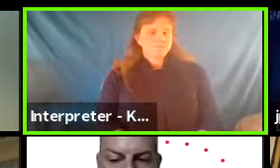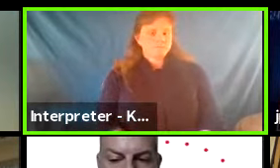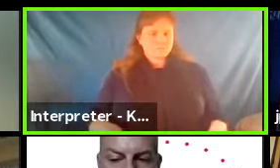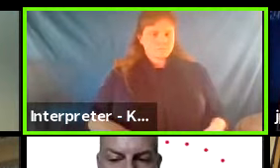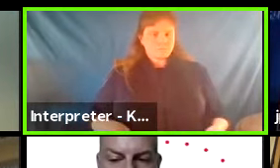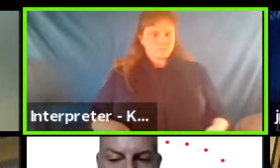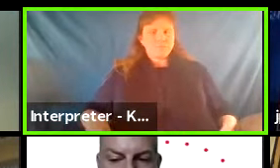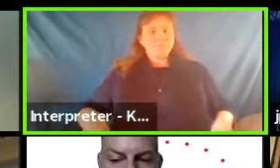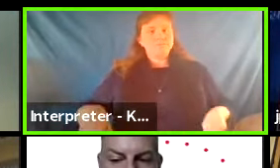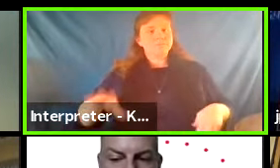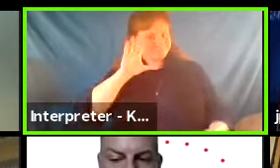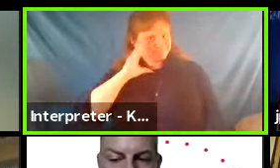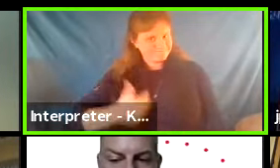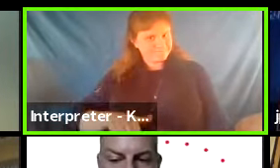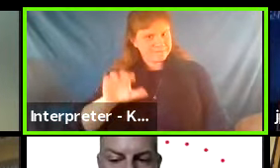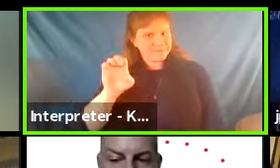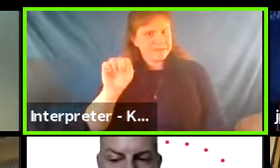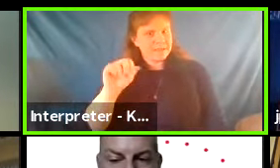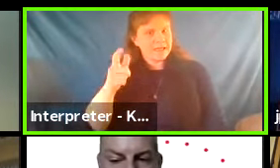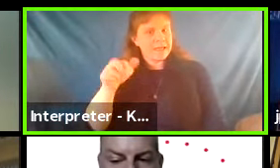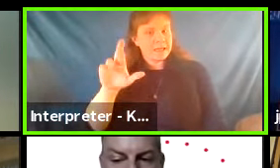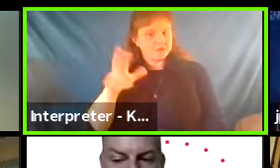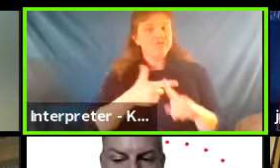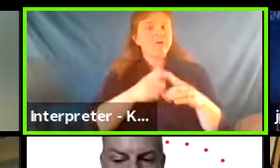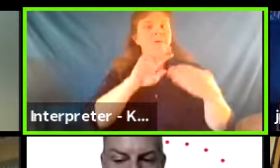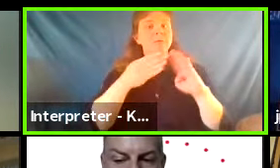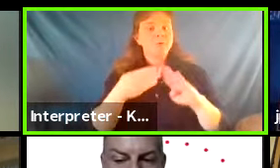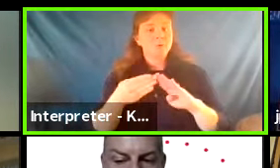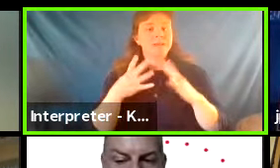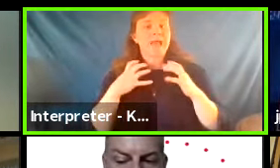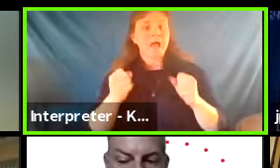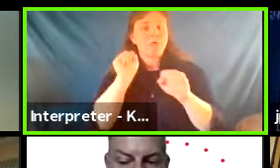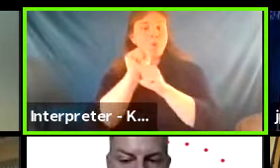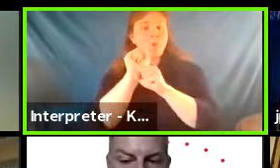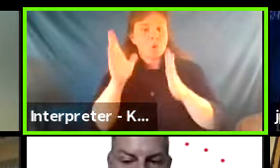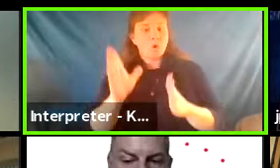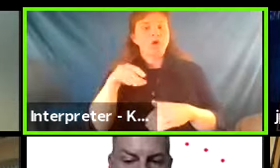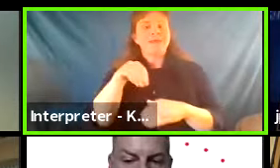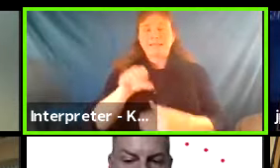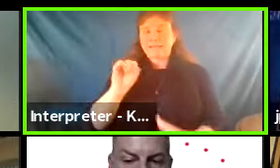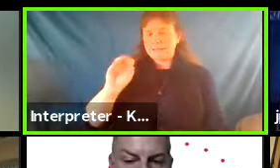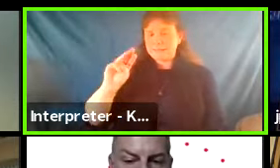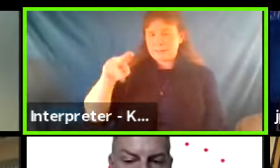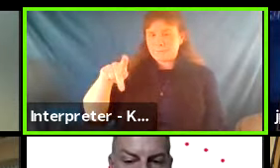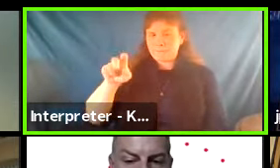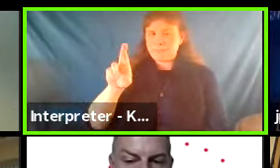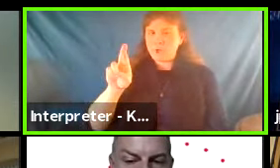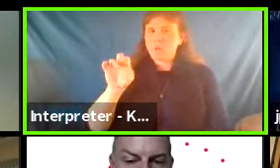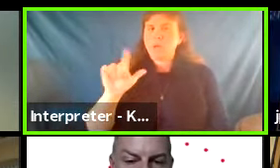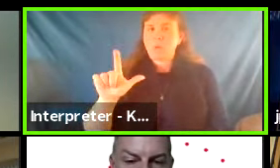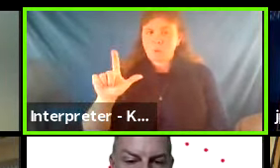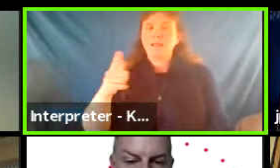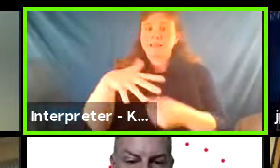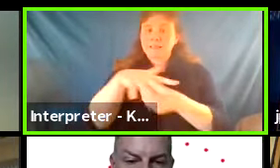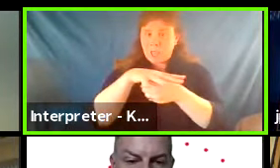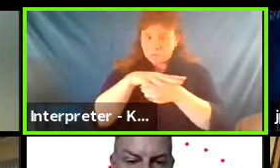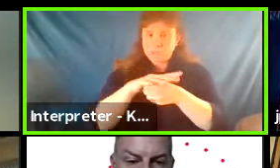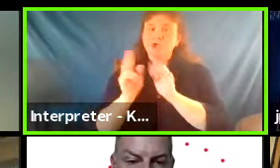Hello, everyone. My name is Esther Bejarano. I'm a community health worker in Imperial County, 2 hours east of San Diego.